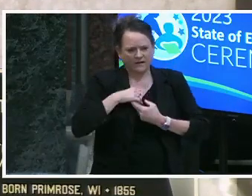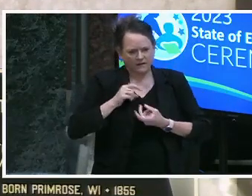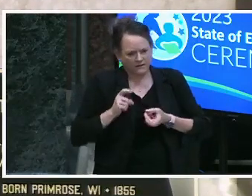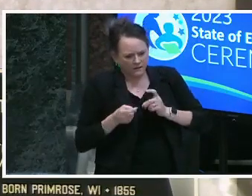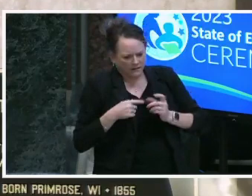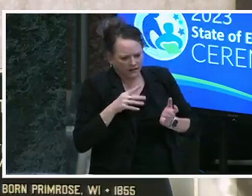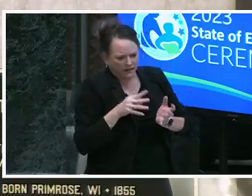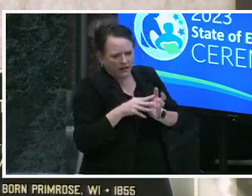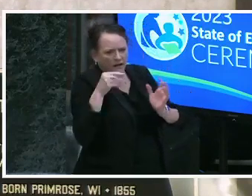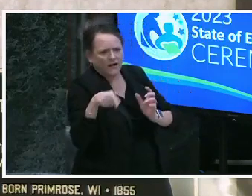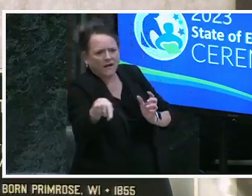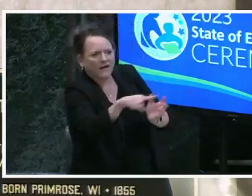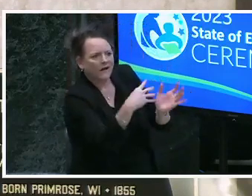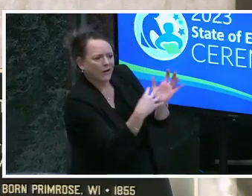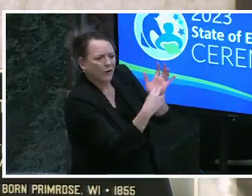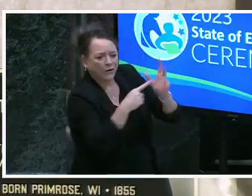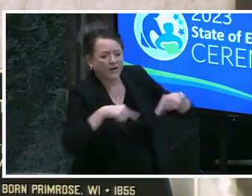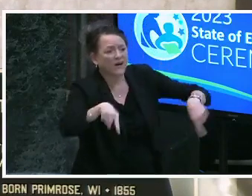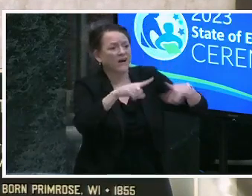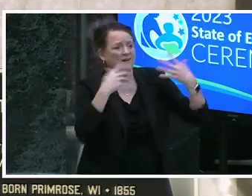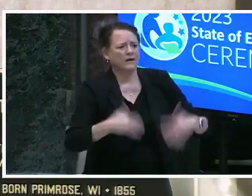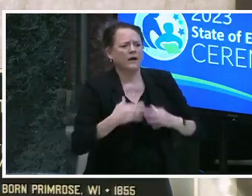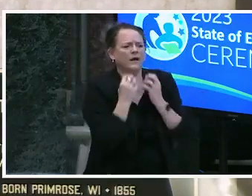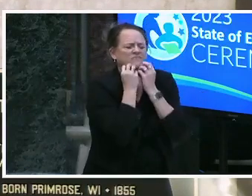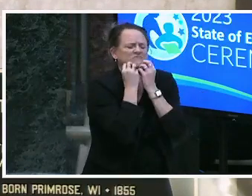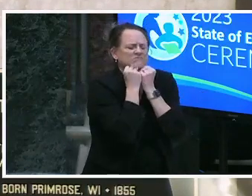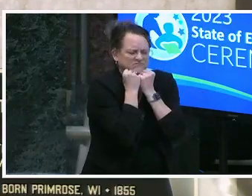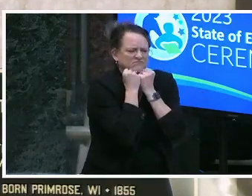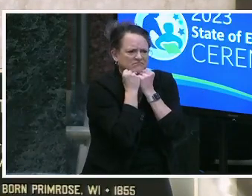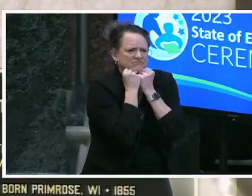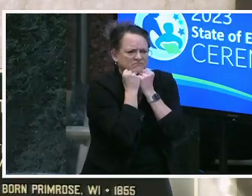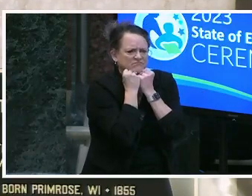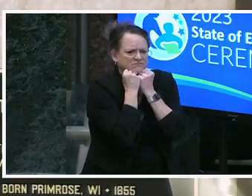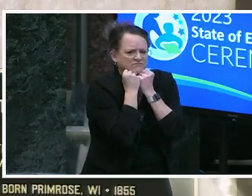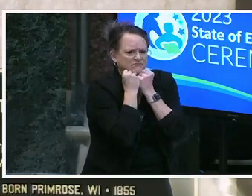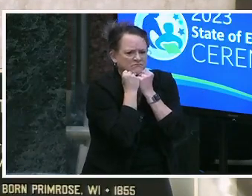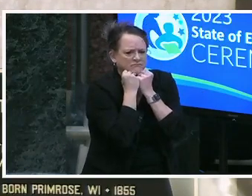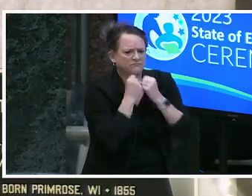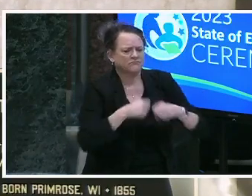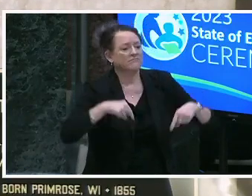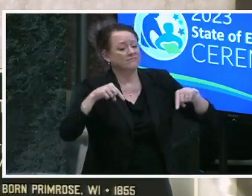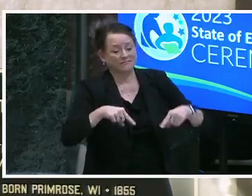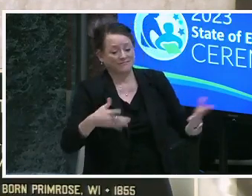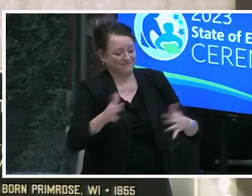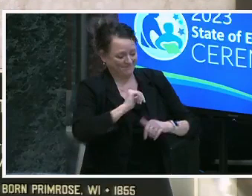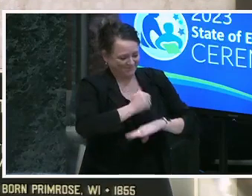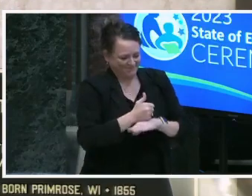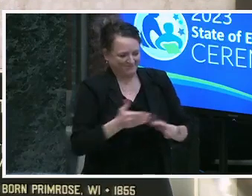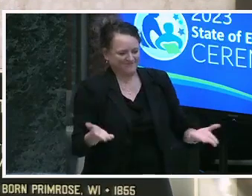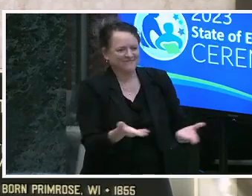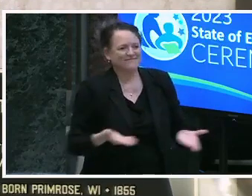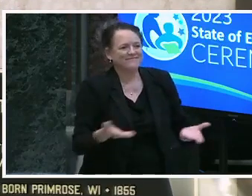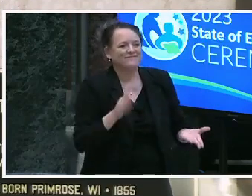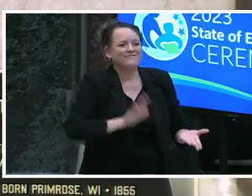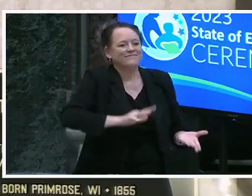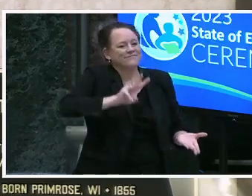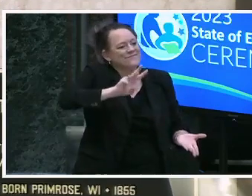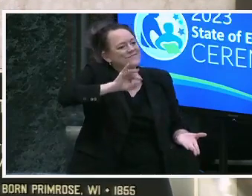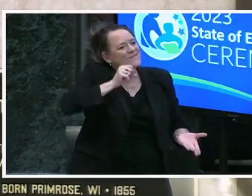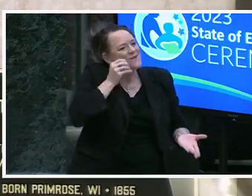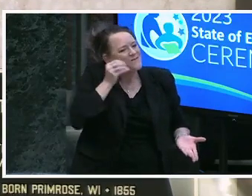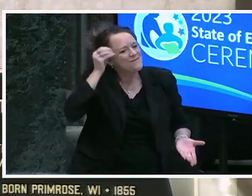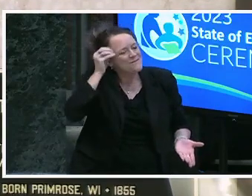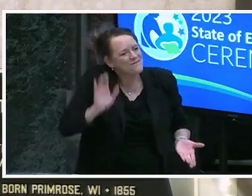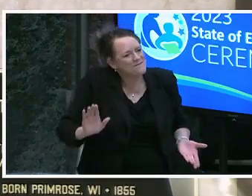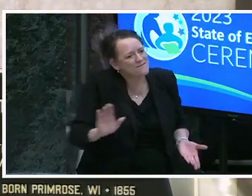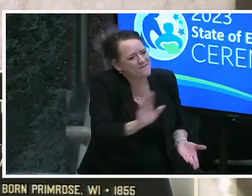families who now call Wisconsin home. See, we are the lucky ones.